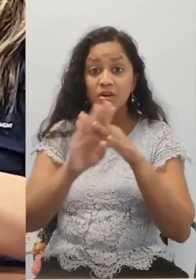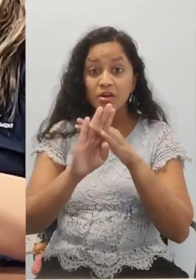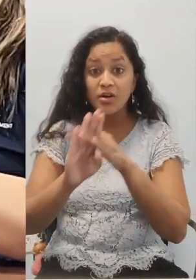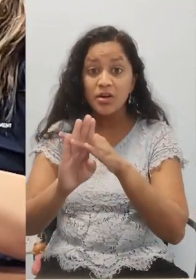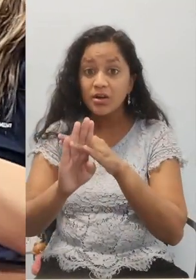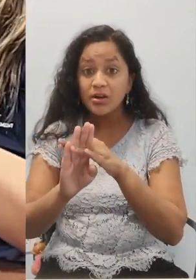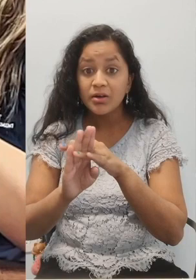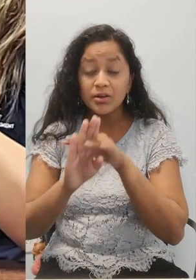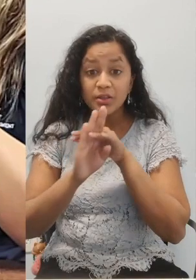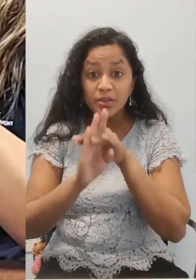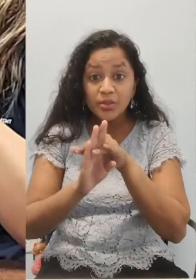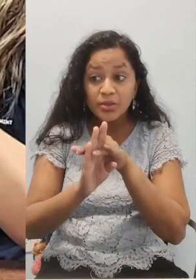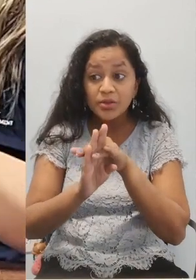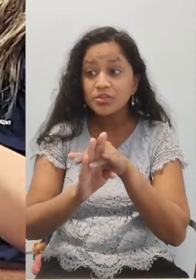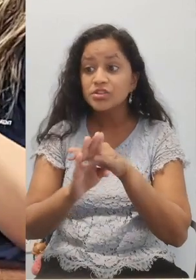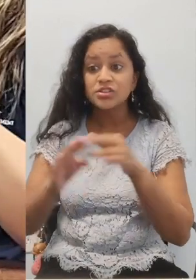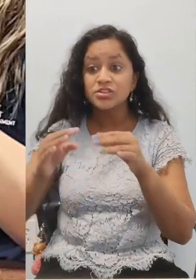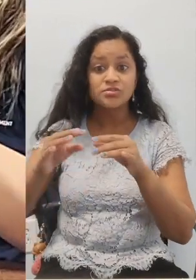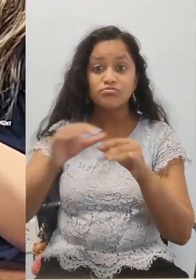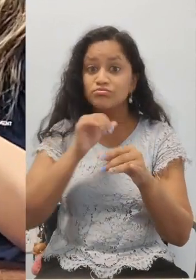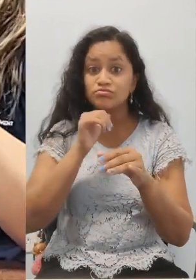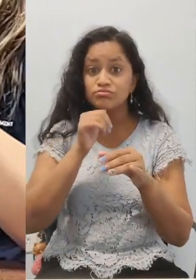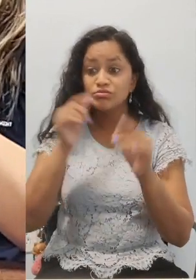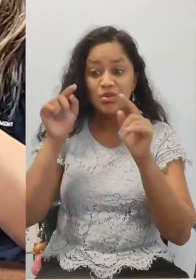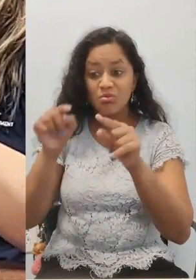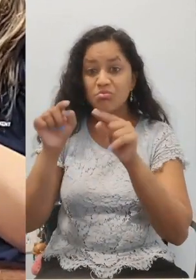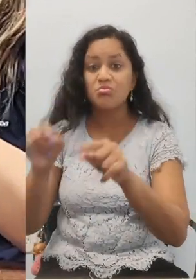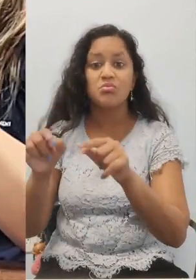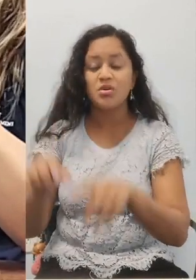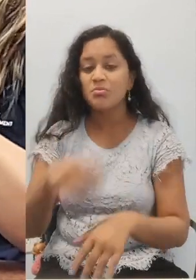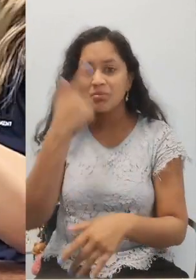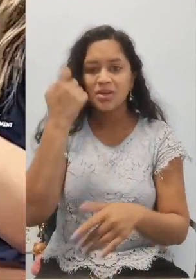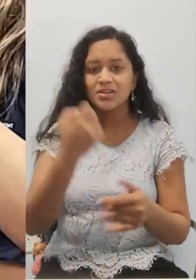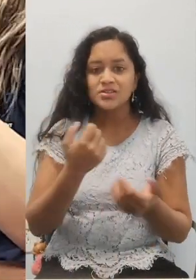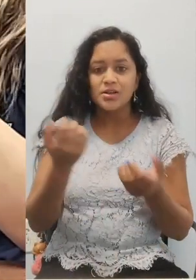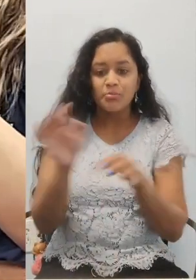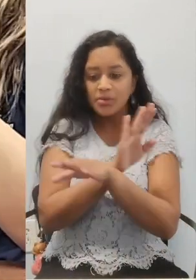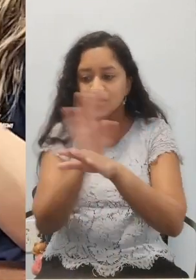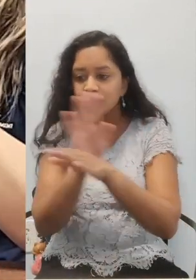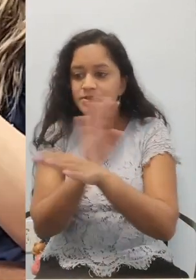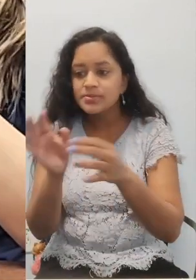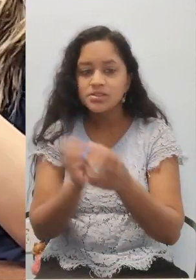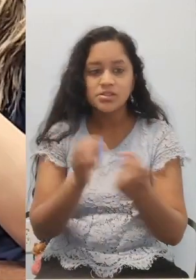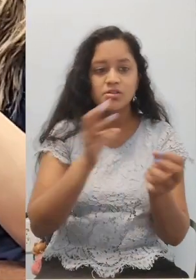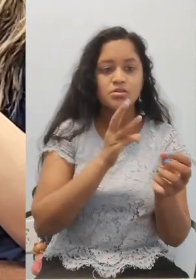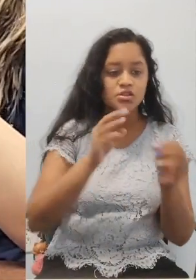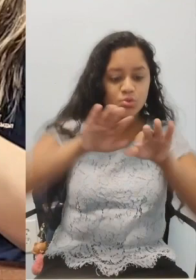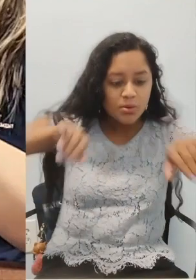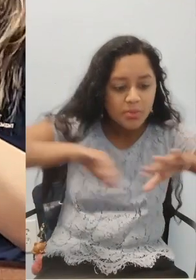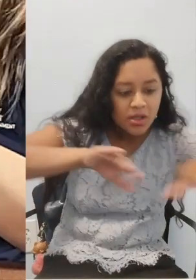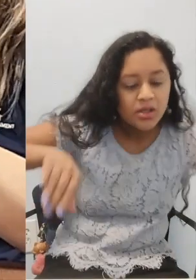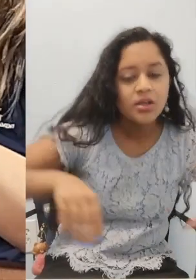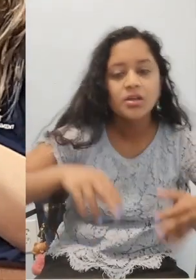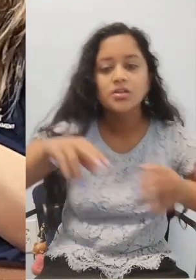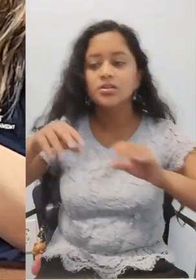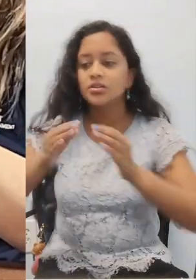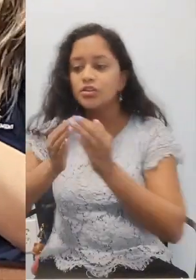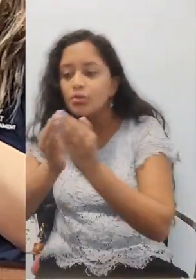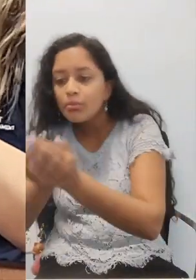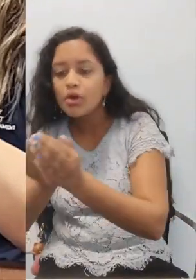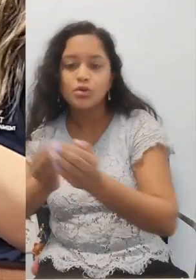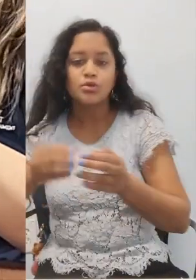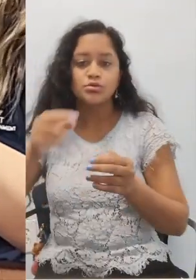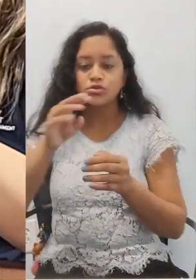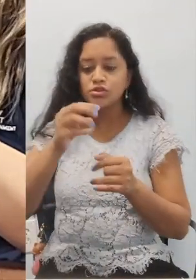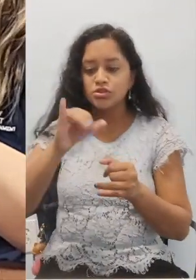usually avoid all the busy areas where humans are. So for example, 7 Mile Beach, you hardly see a shark there. It